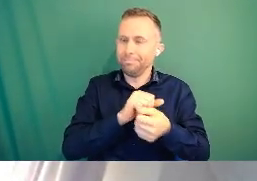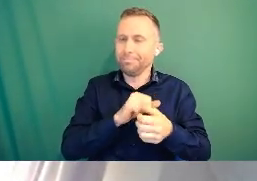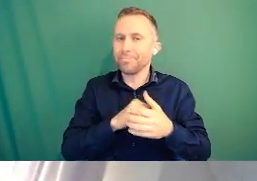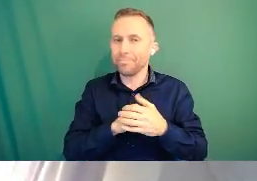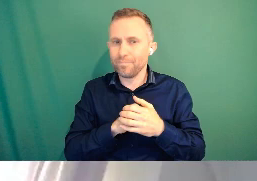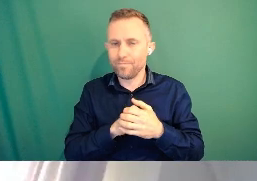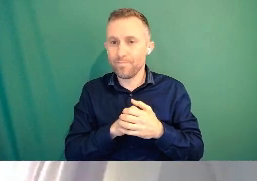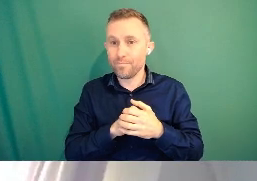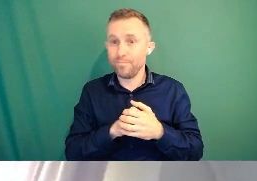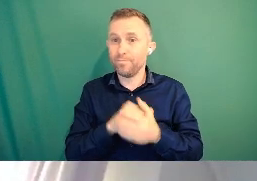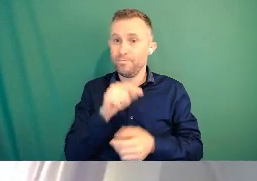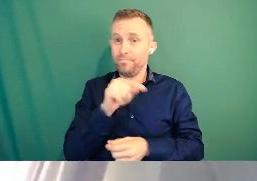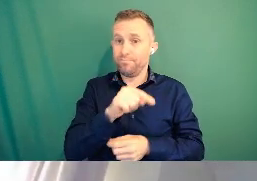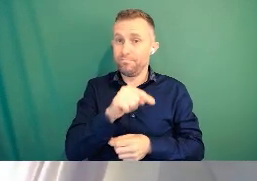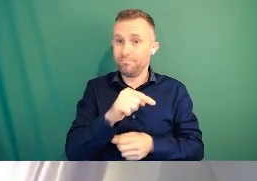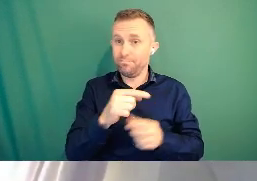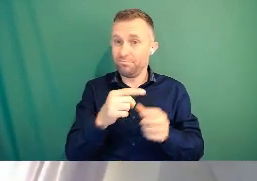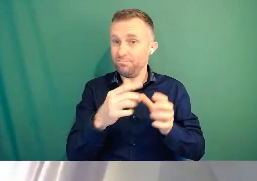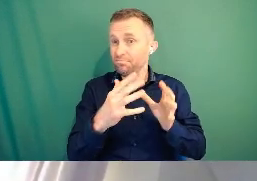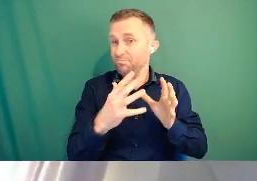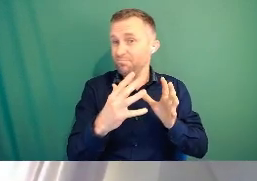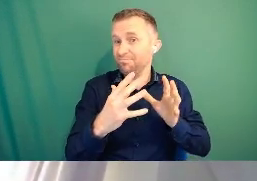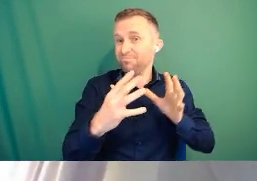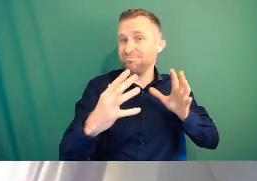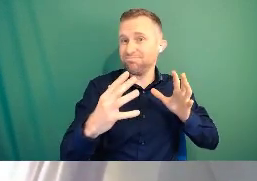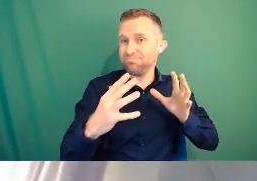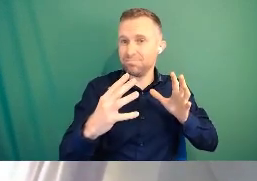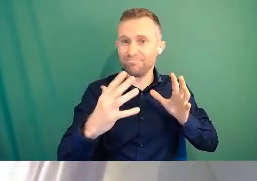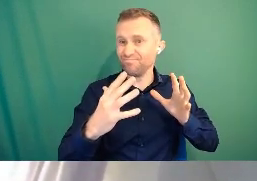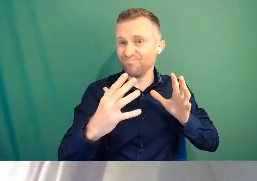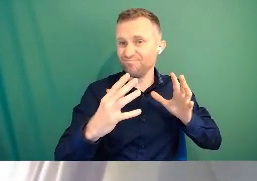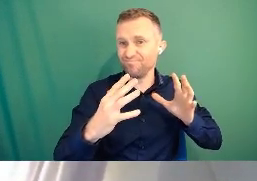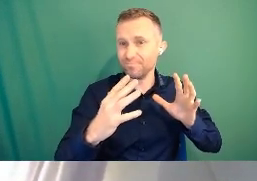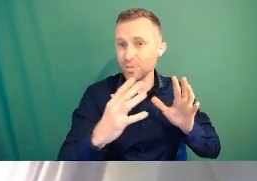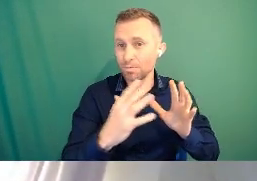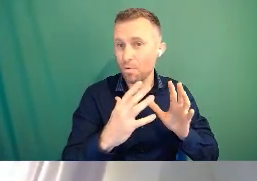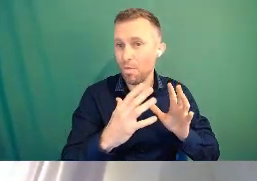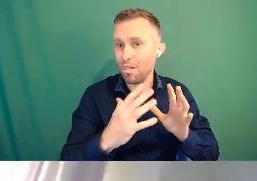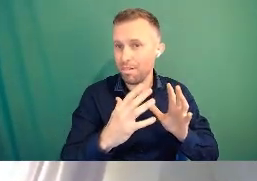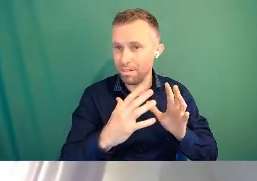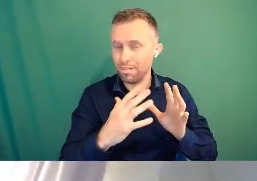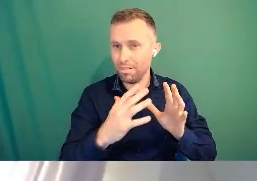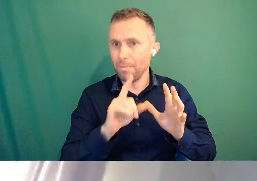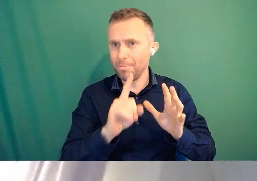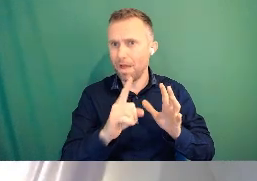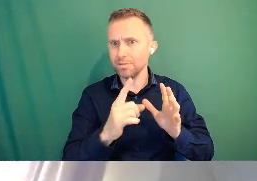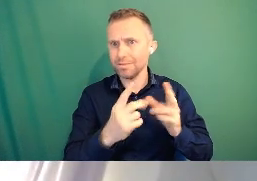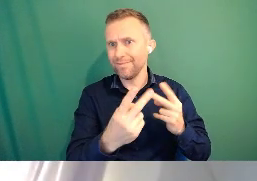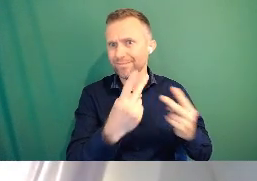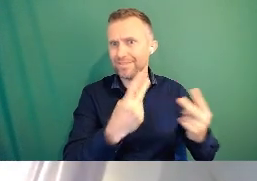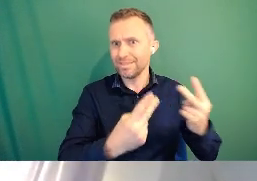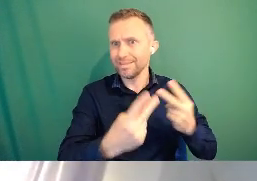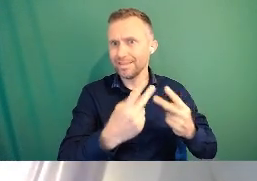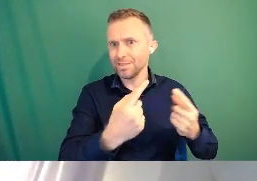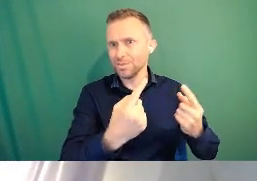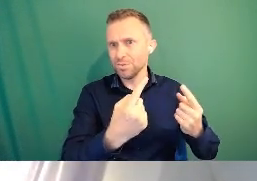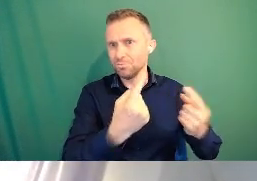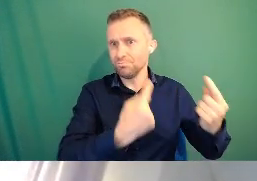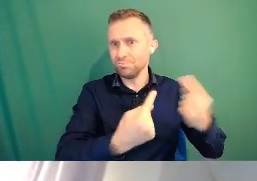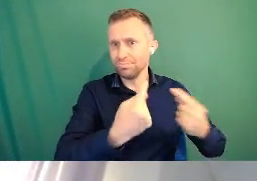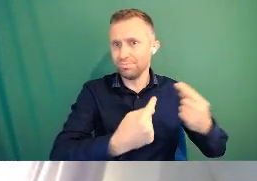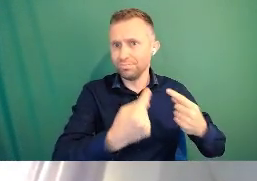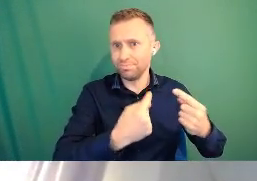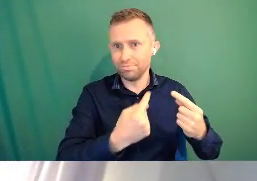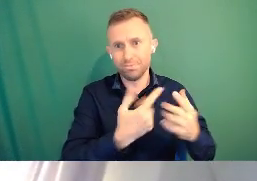castle, Castell Coch, is one of the smaller, but also one of the busiest tourist attractions under the ownership